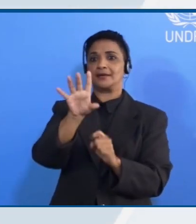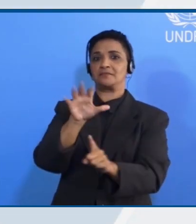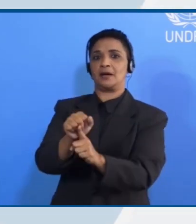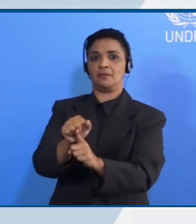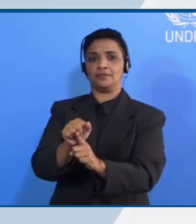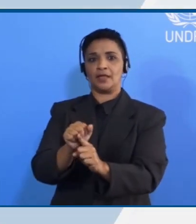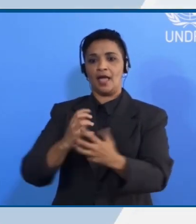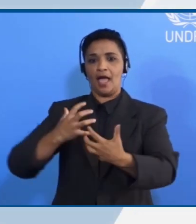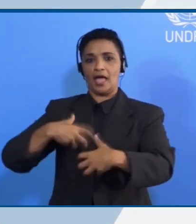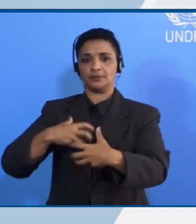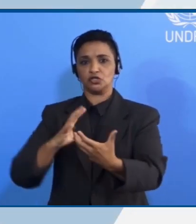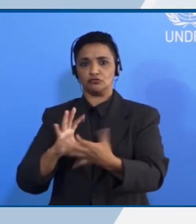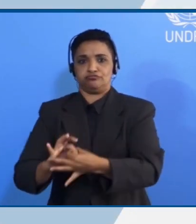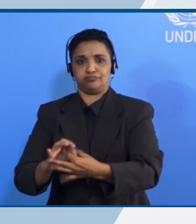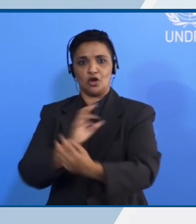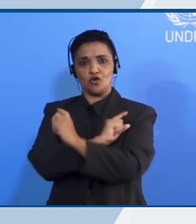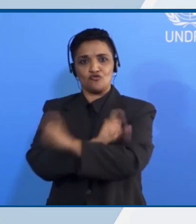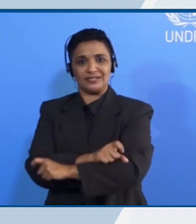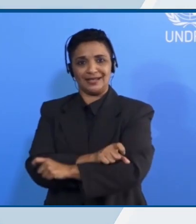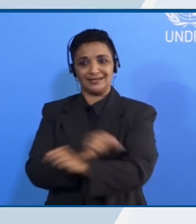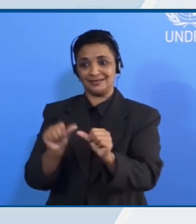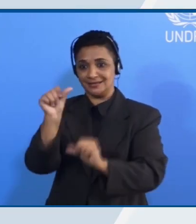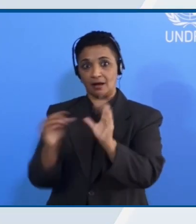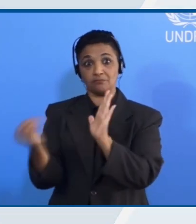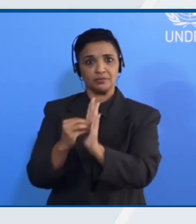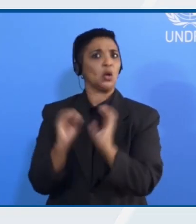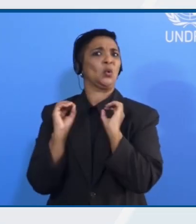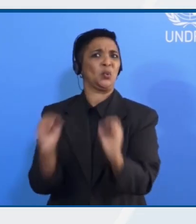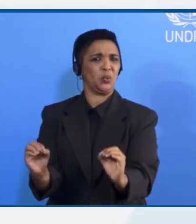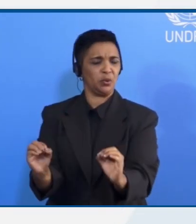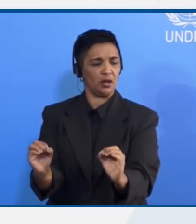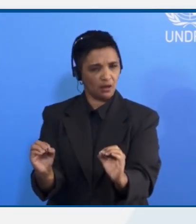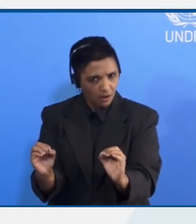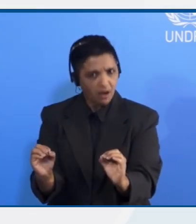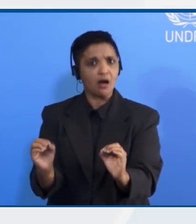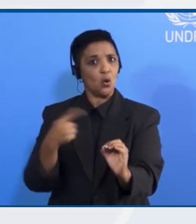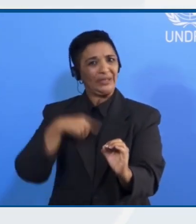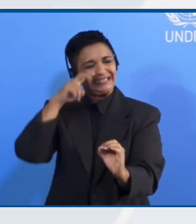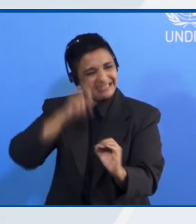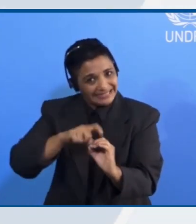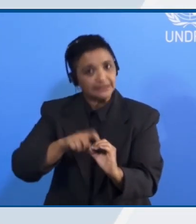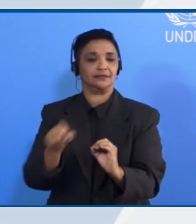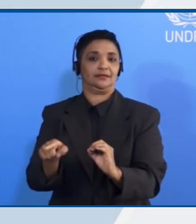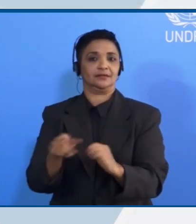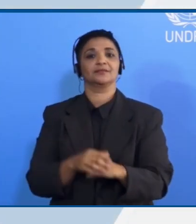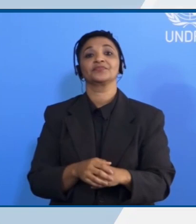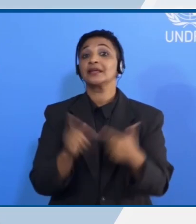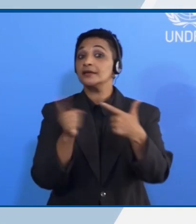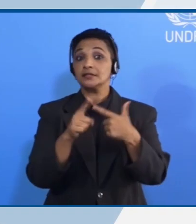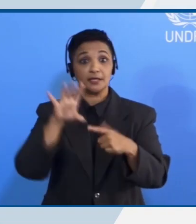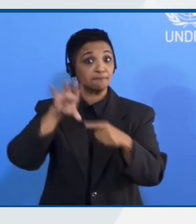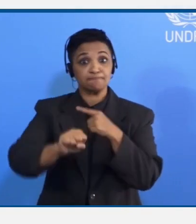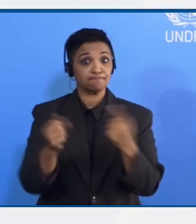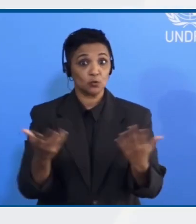no adaptation and resilience metrics in there. And that's something that's truly needed. The second thing that we noticed was that